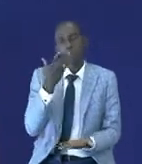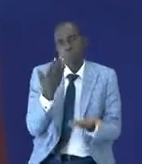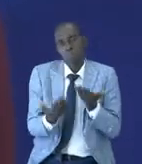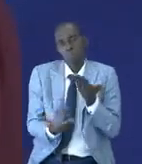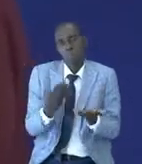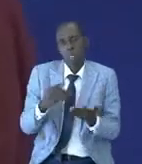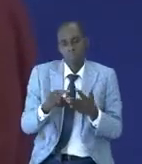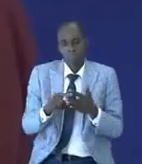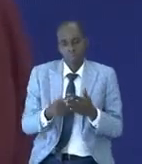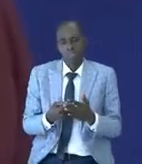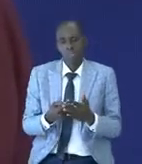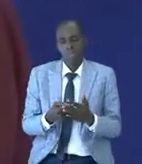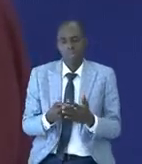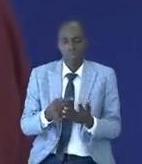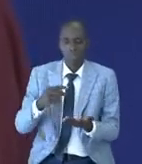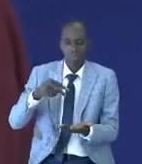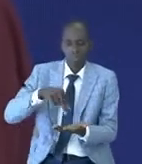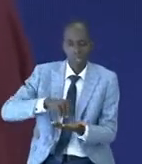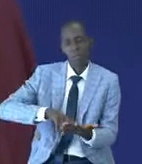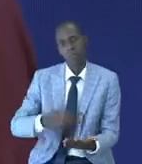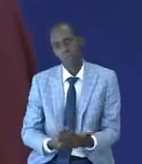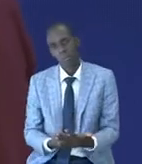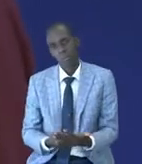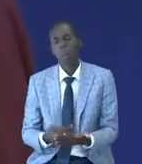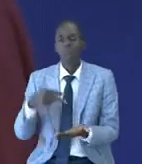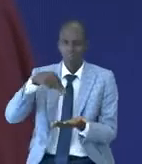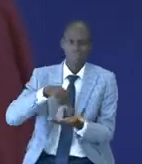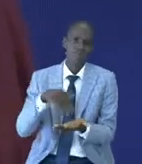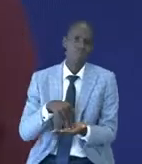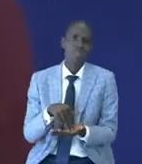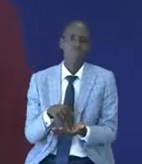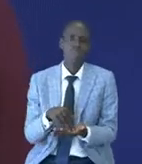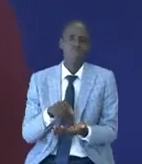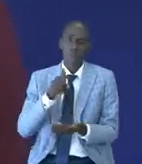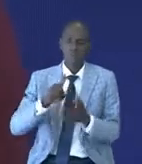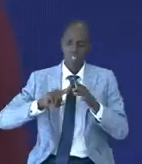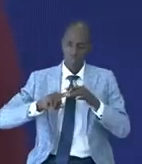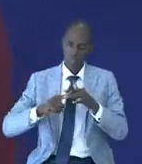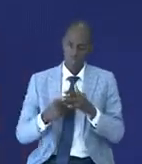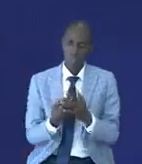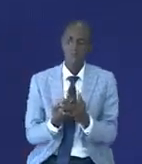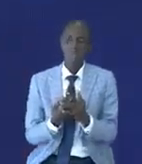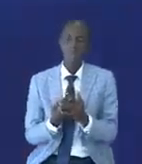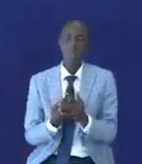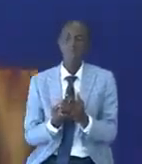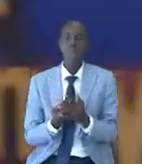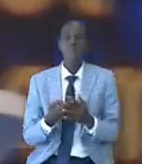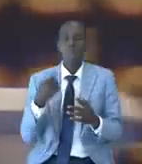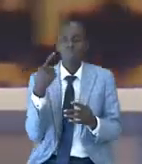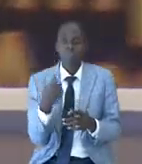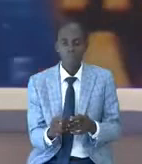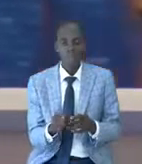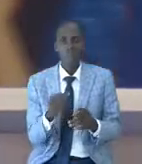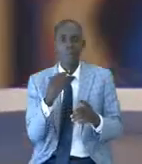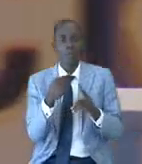begin, you get up and you fall, you get up again. You begin the alphabet. You